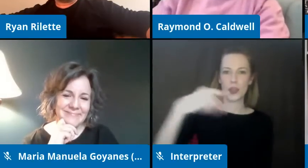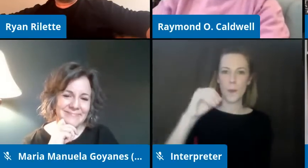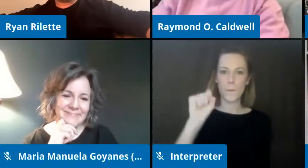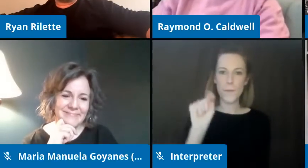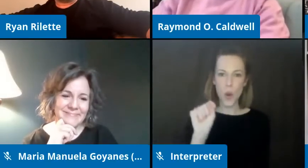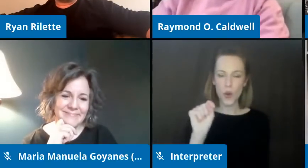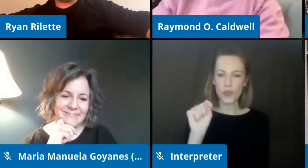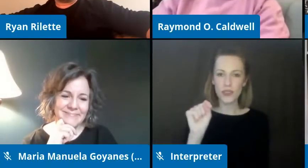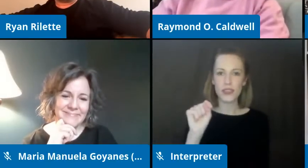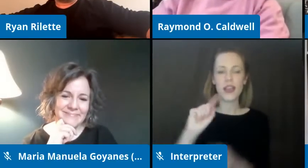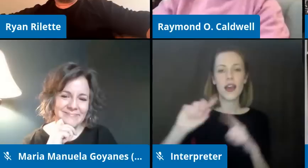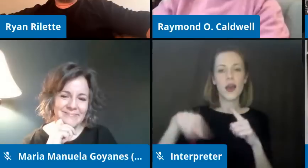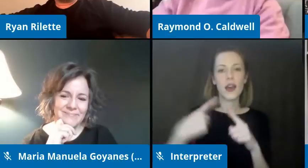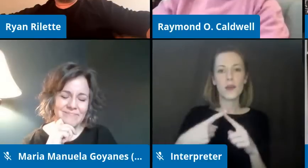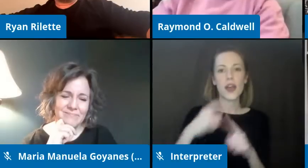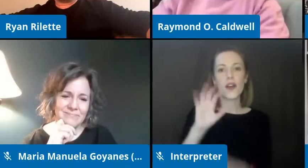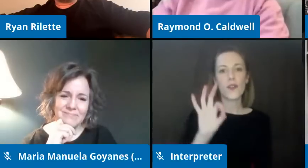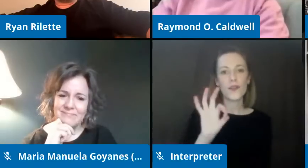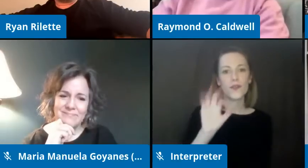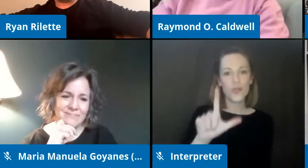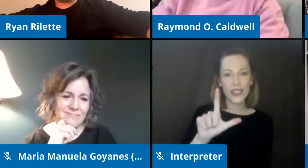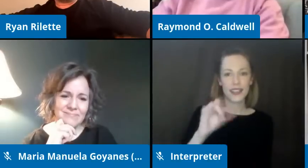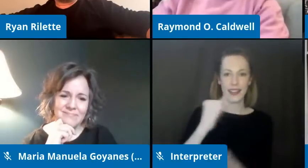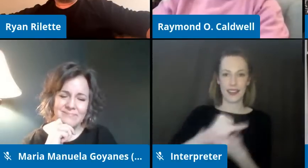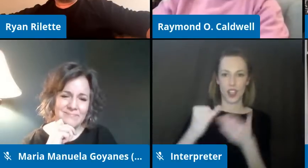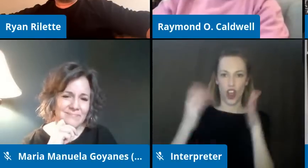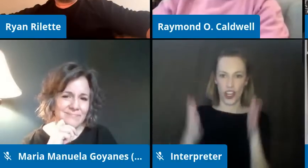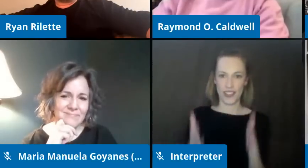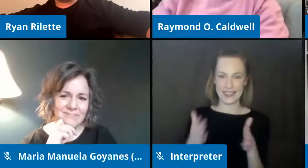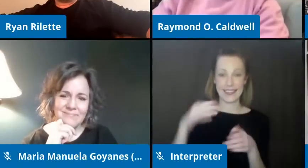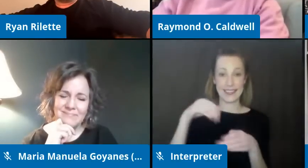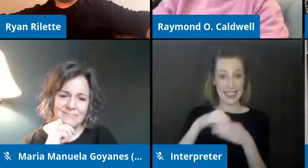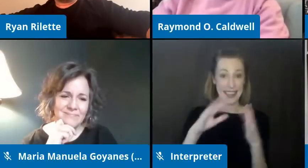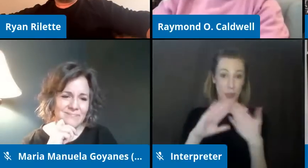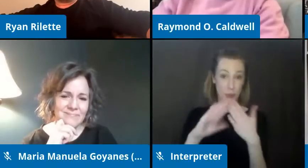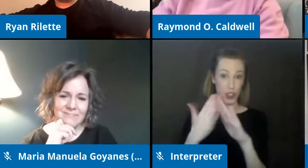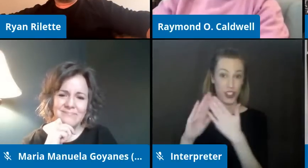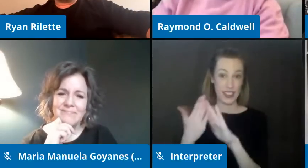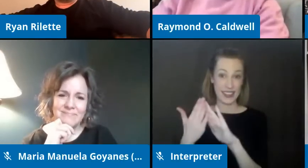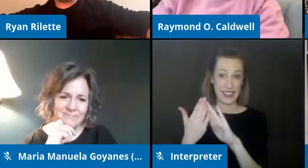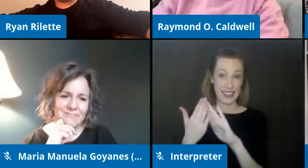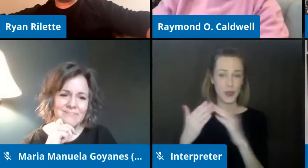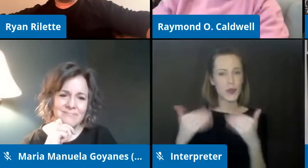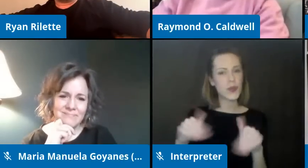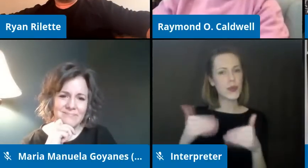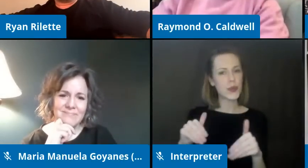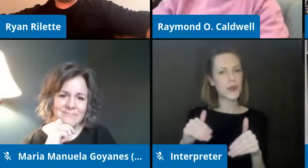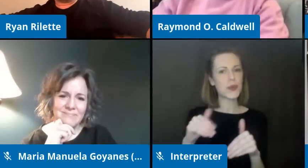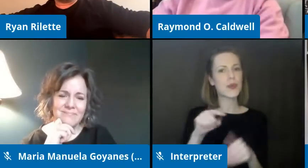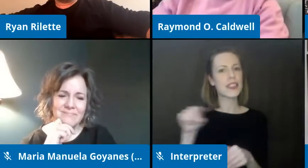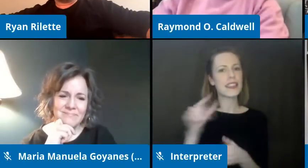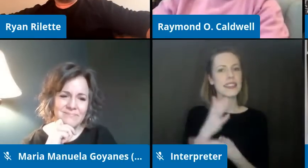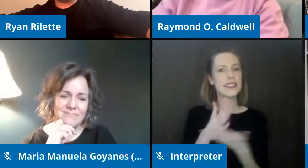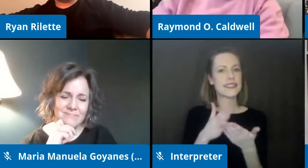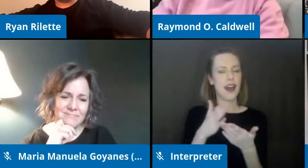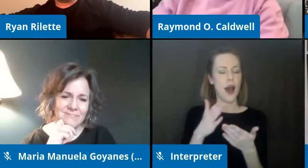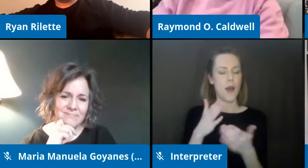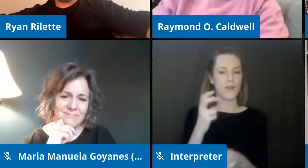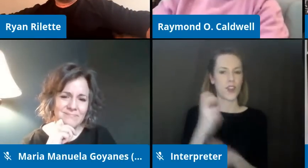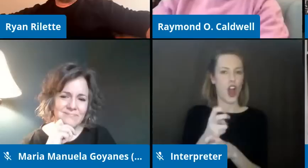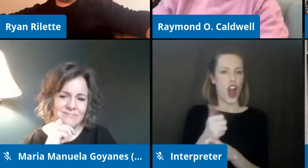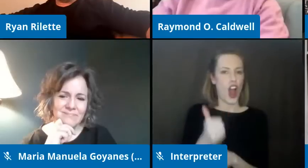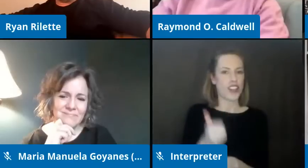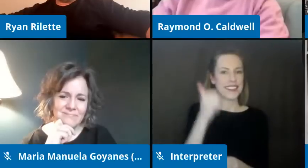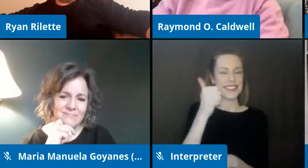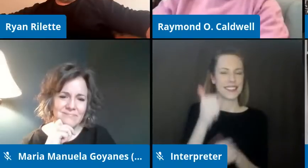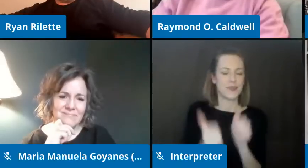about freelance artists in this community are among the hardest hit in this crisis, and certainly